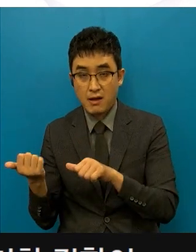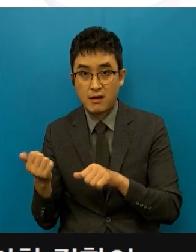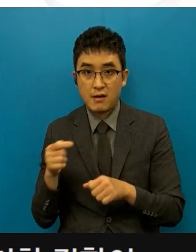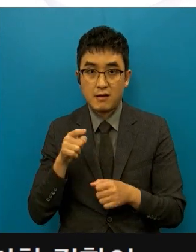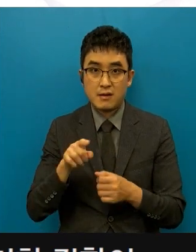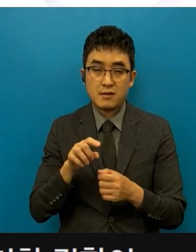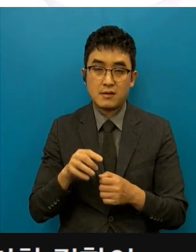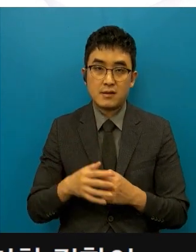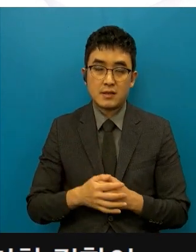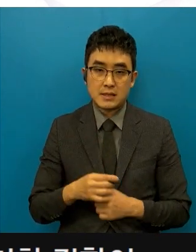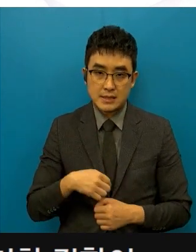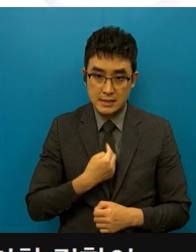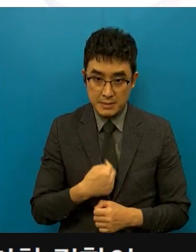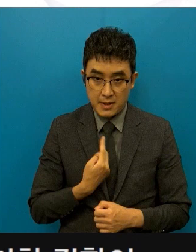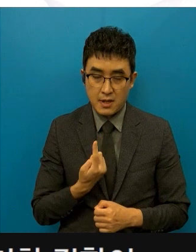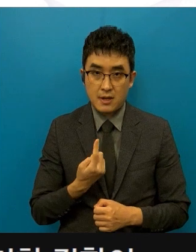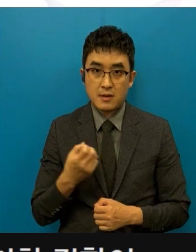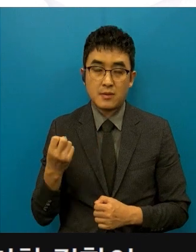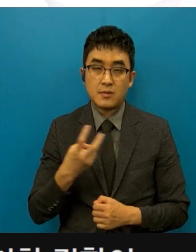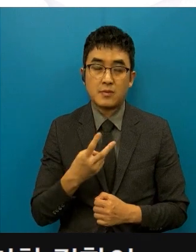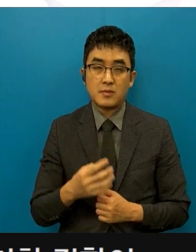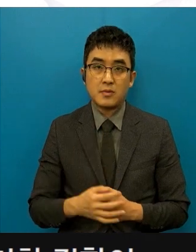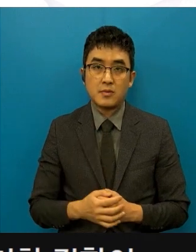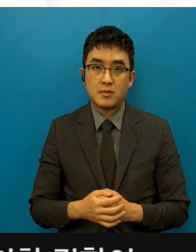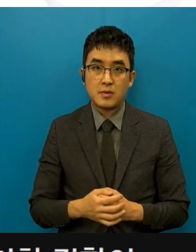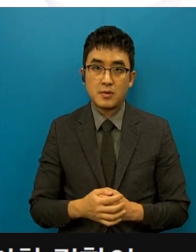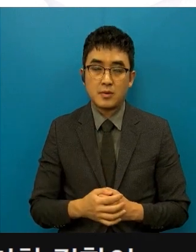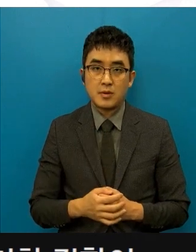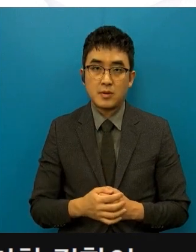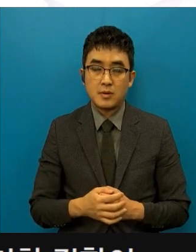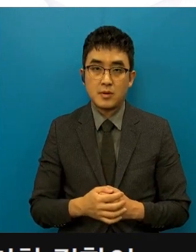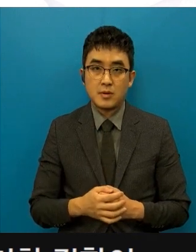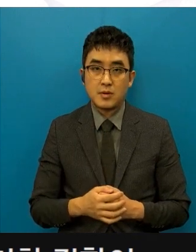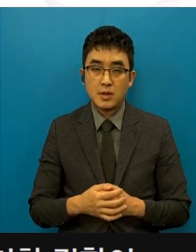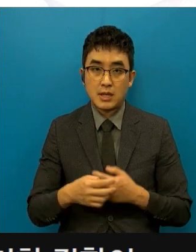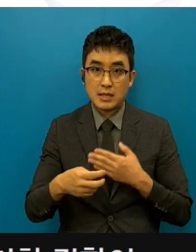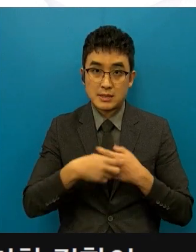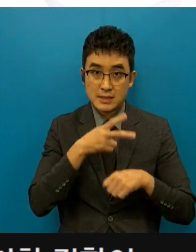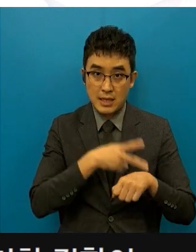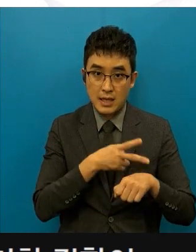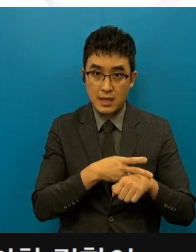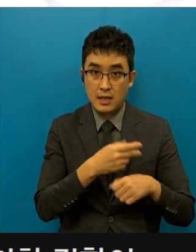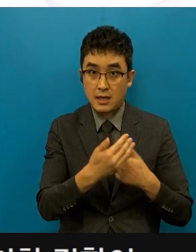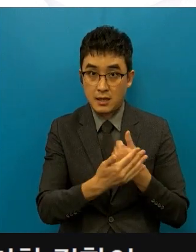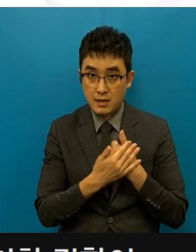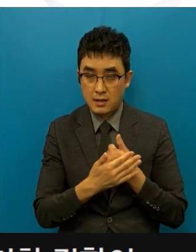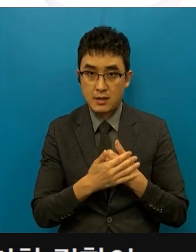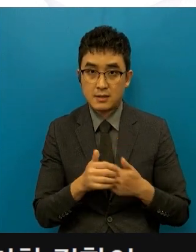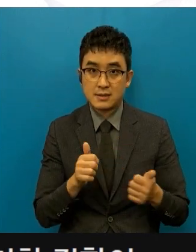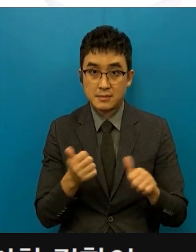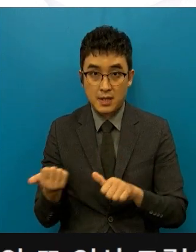deaths to clarify the public's understanding of euthanasia? What do you think?